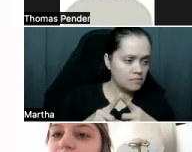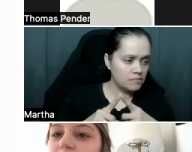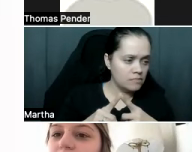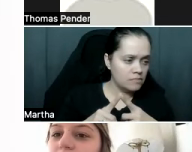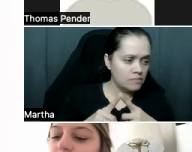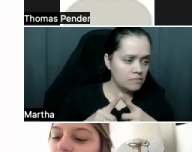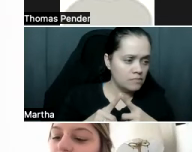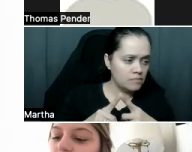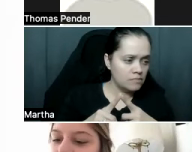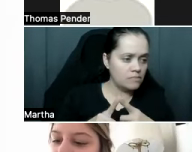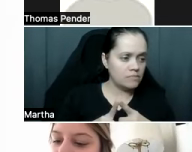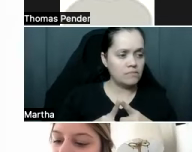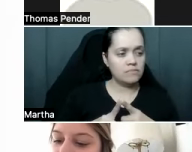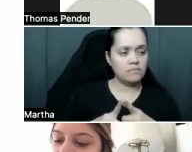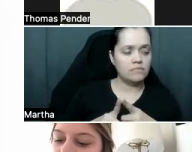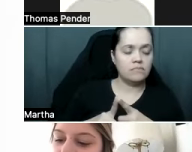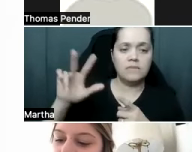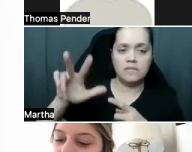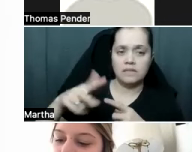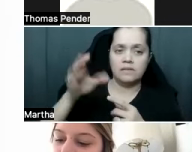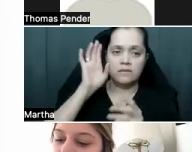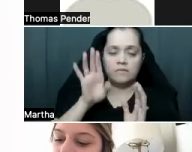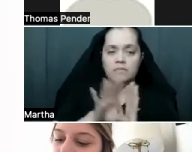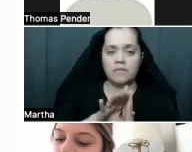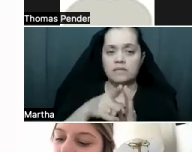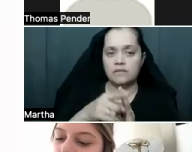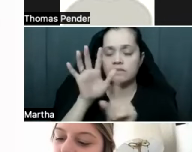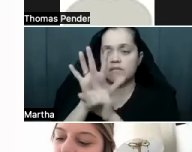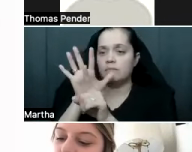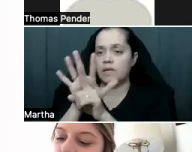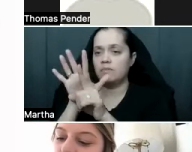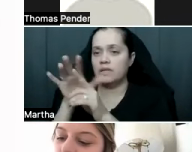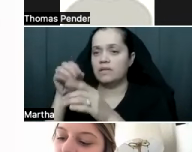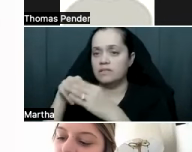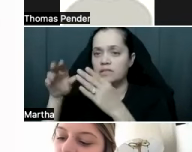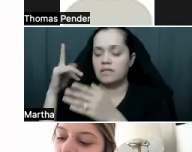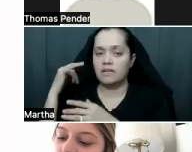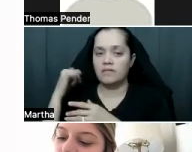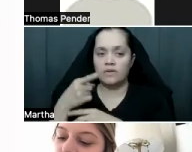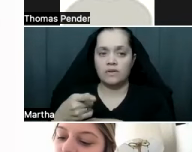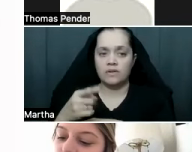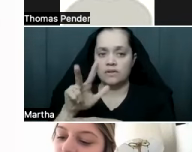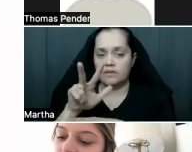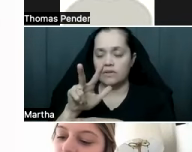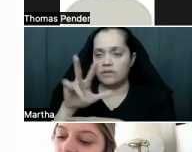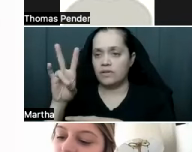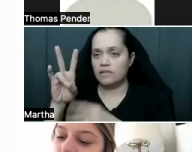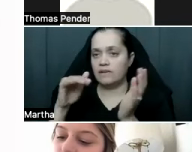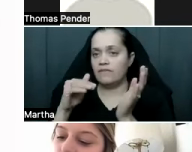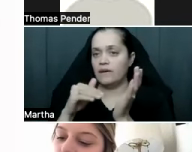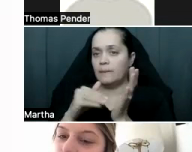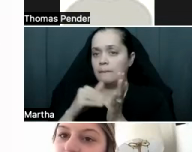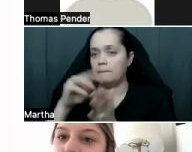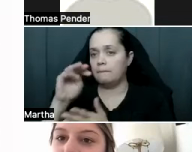Okay, keep going. And then the third picture is just the population in California, and it's at 37 million people right